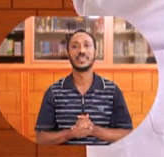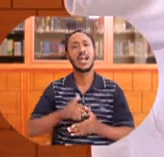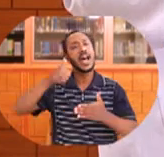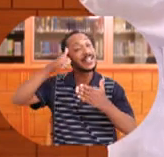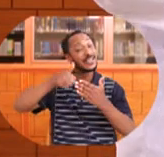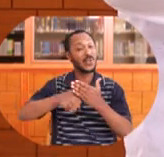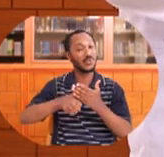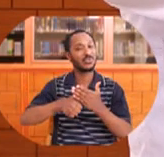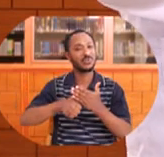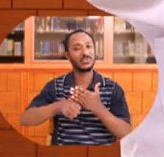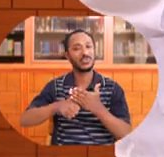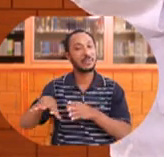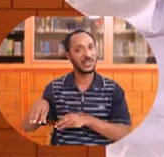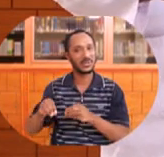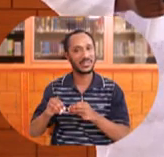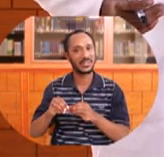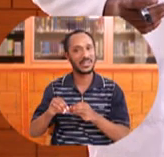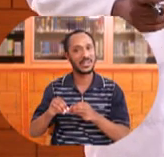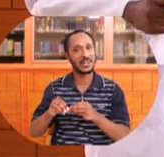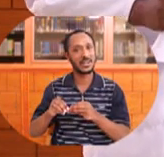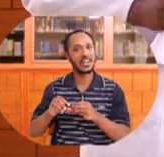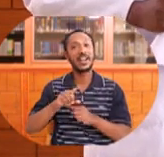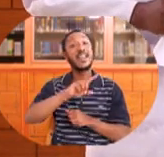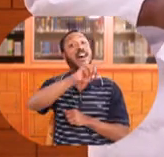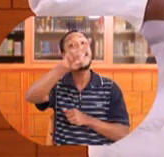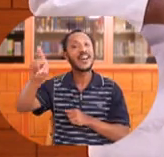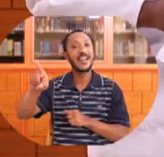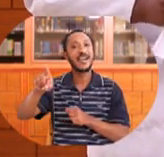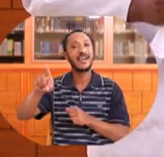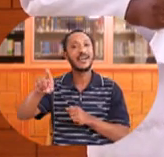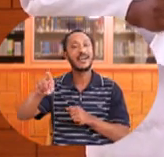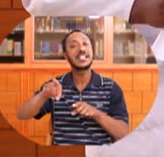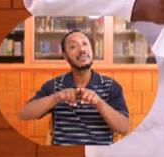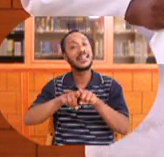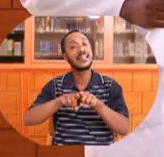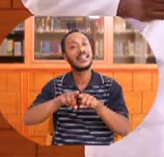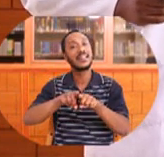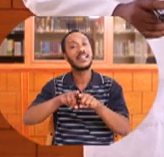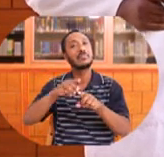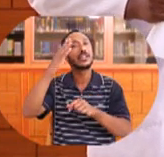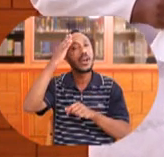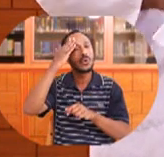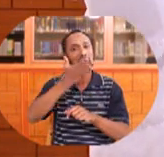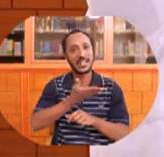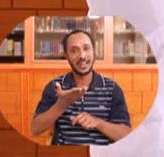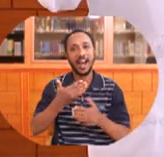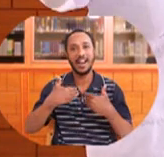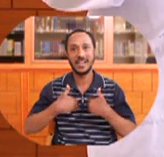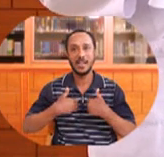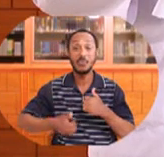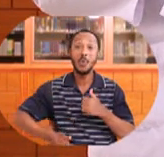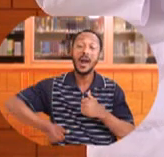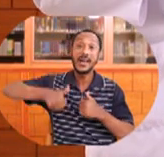remember, or as you are familiar with this very, very major issue of